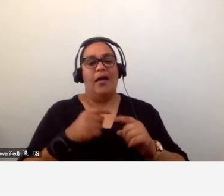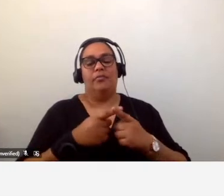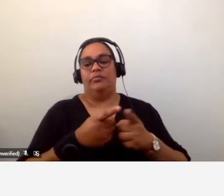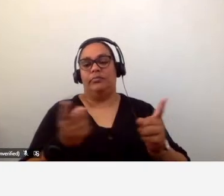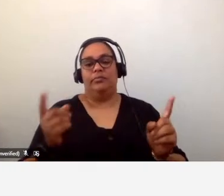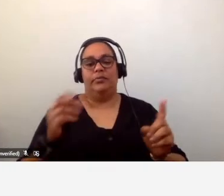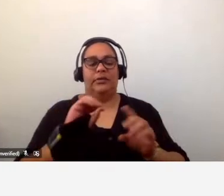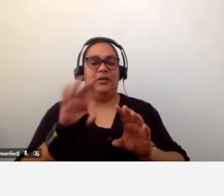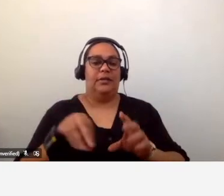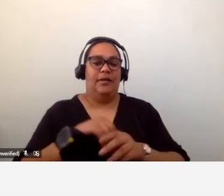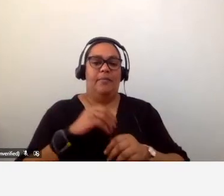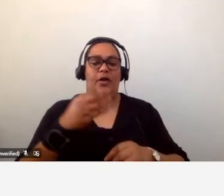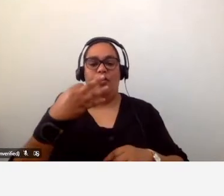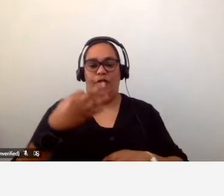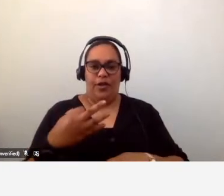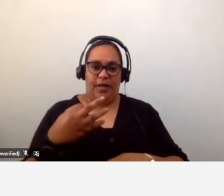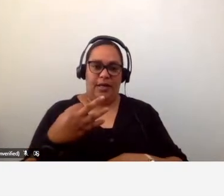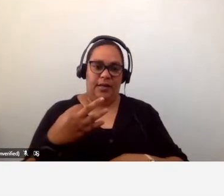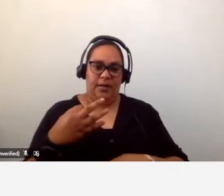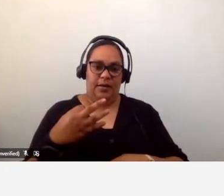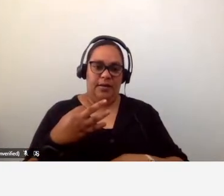the 3